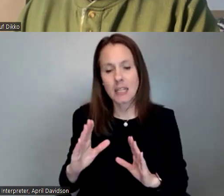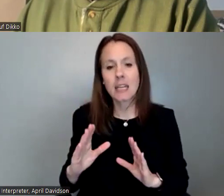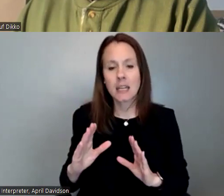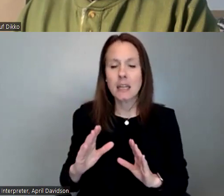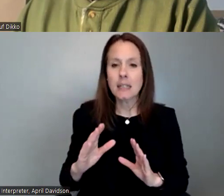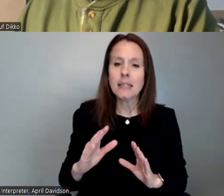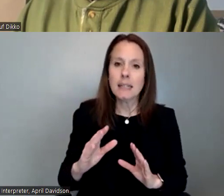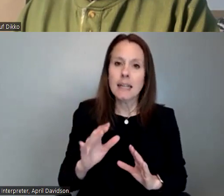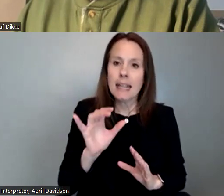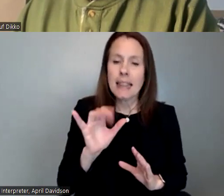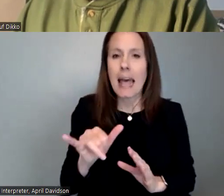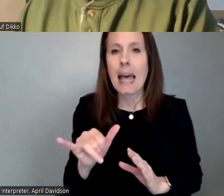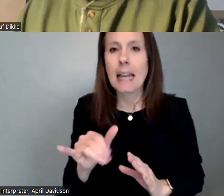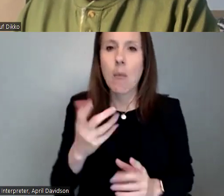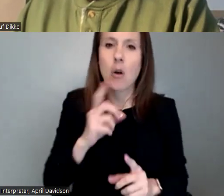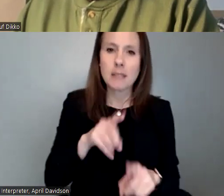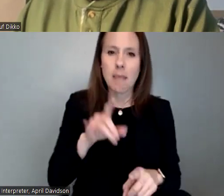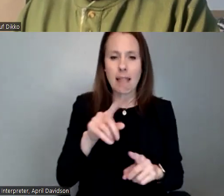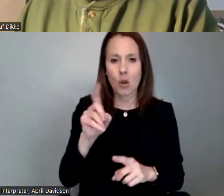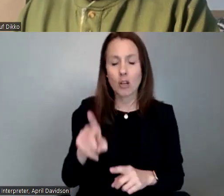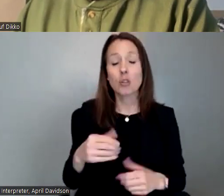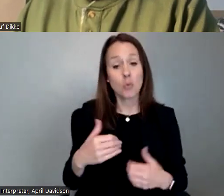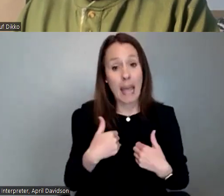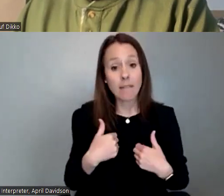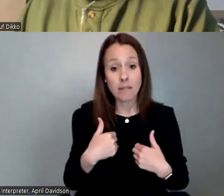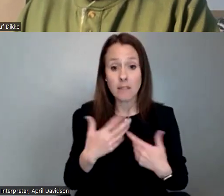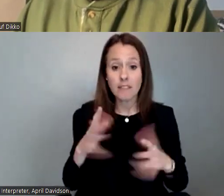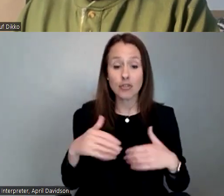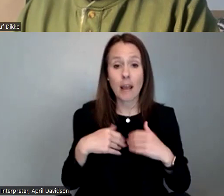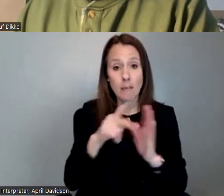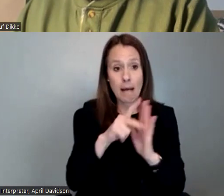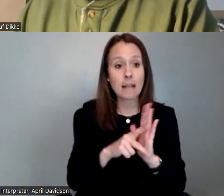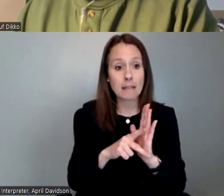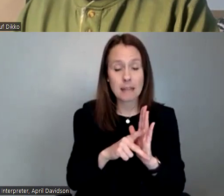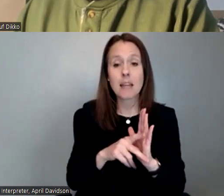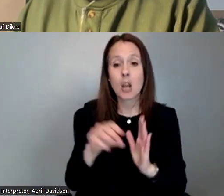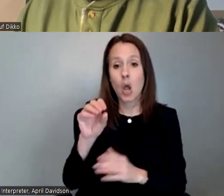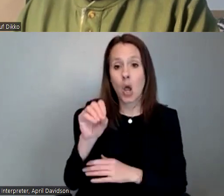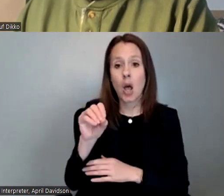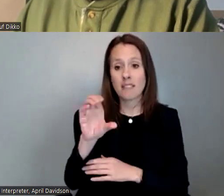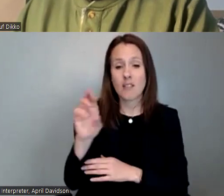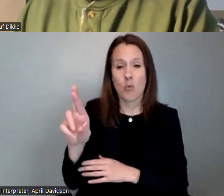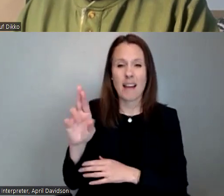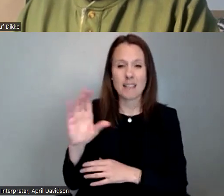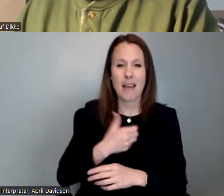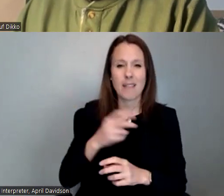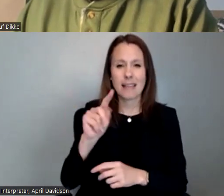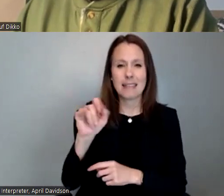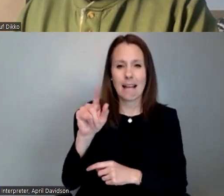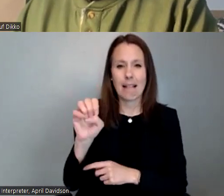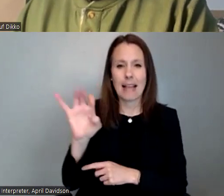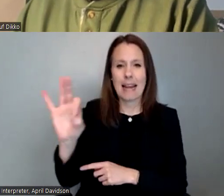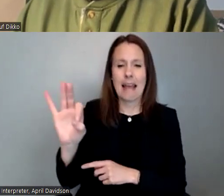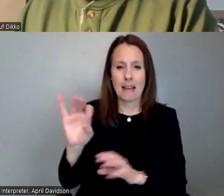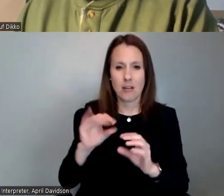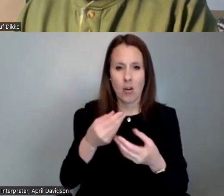in response to that question. But we have a policy in our Office of Civil Rights, our Title IX office, that basically